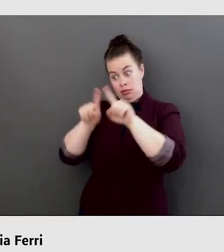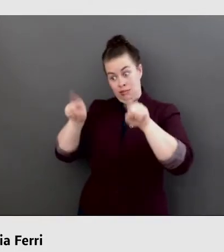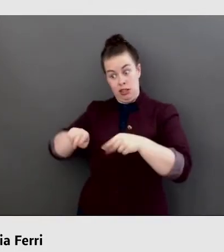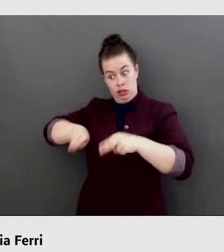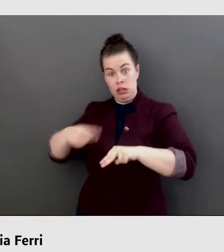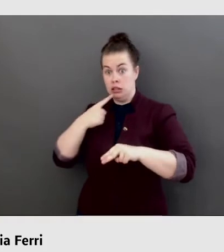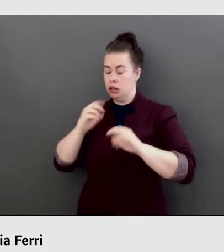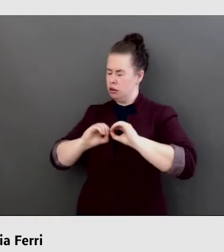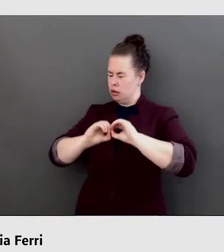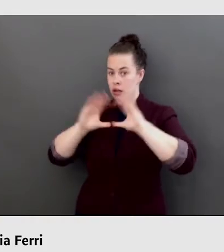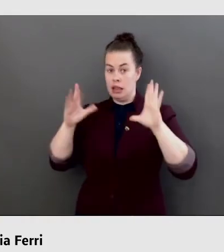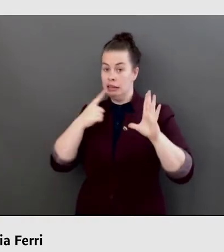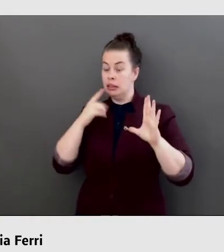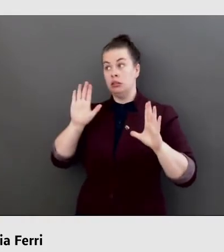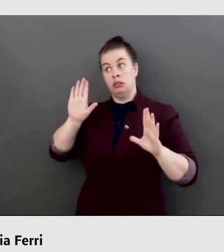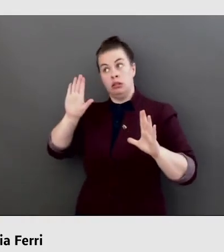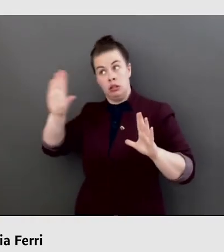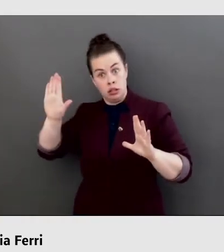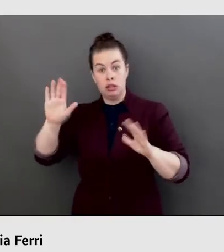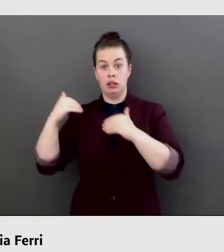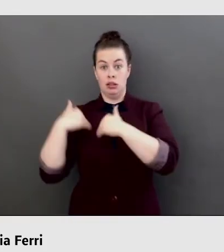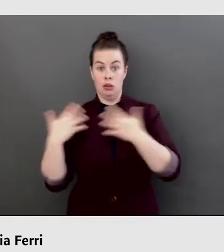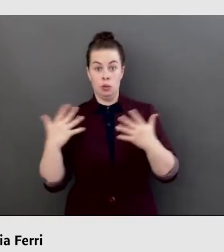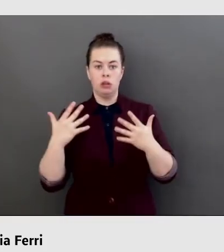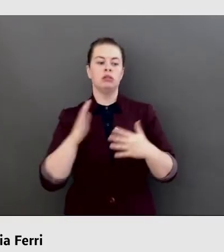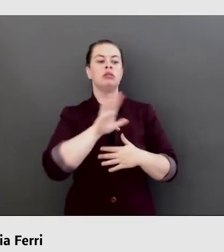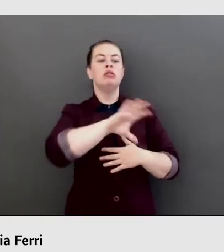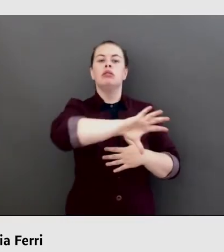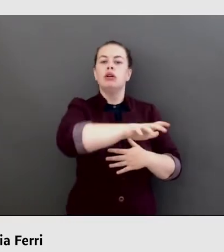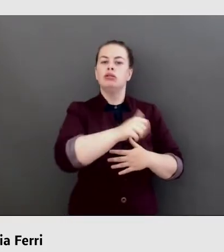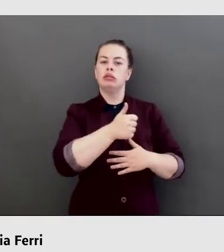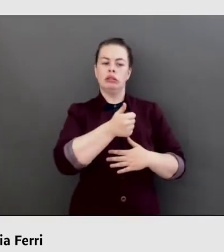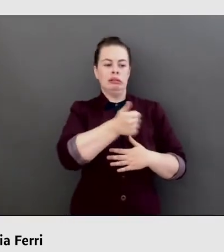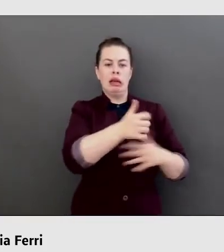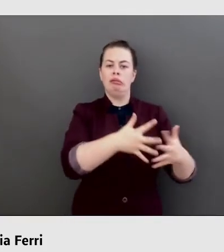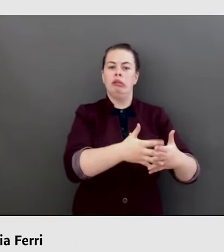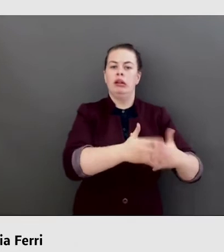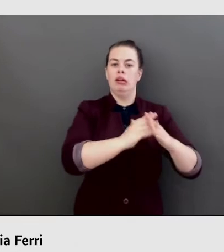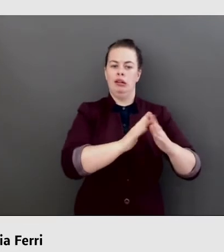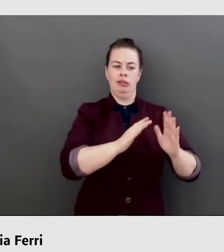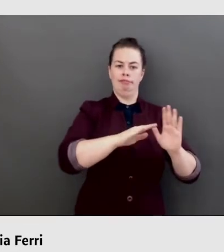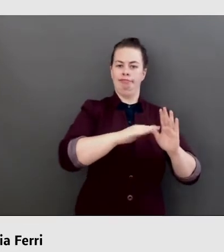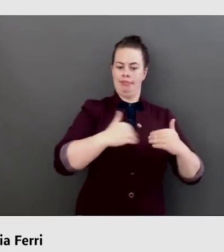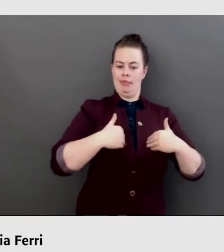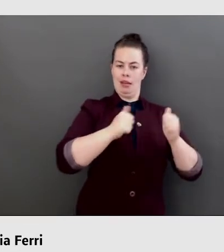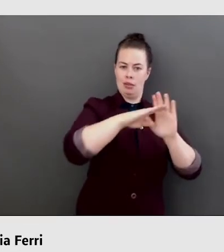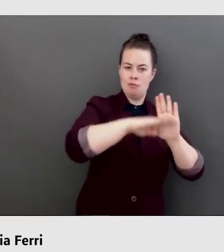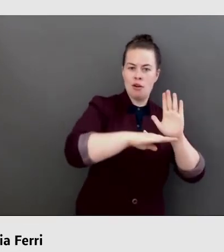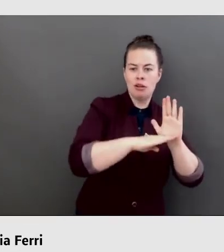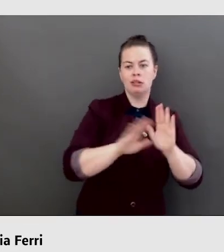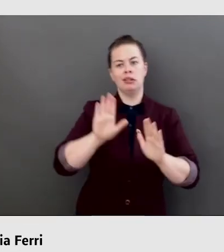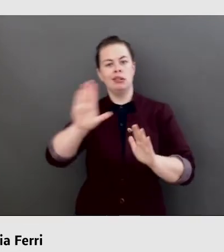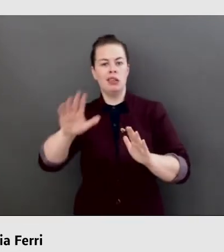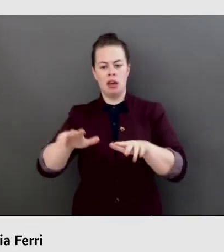that the Union action shall respect the responsibilities of the member states for the definition of their